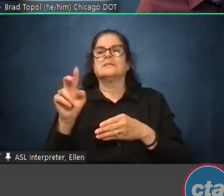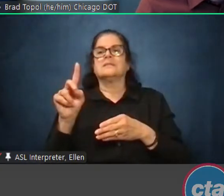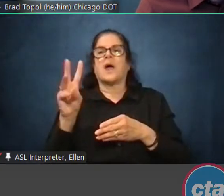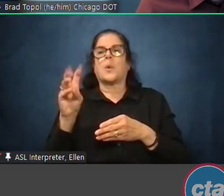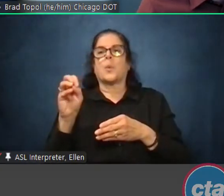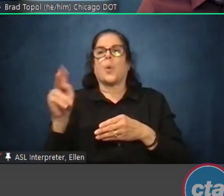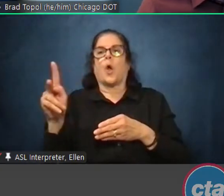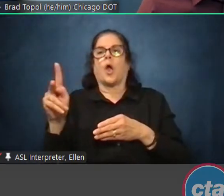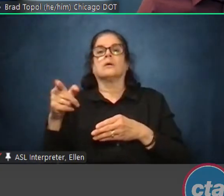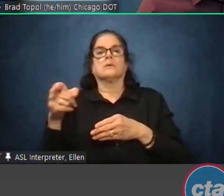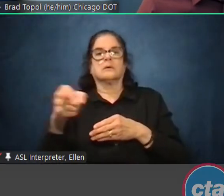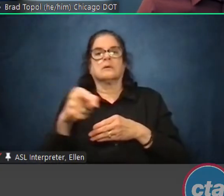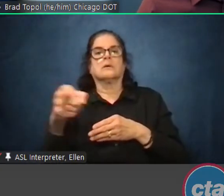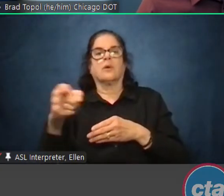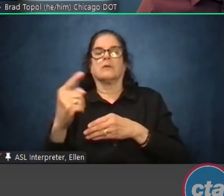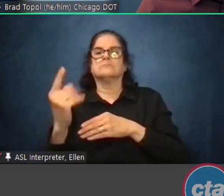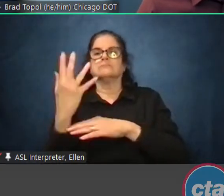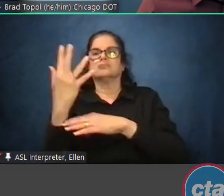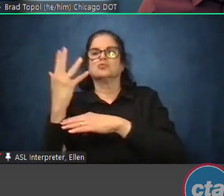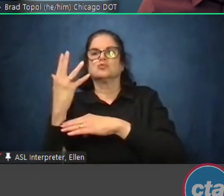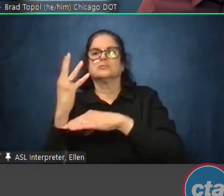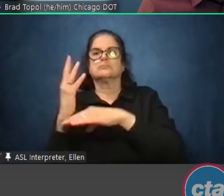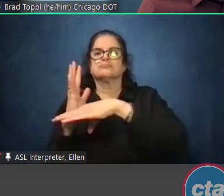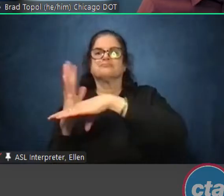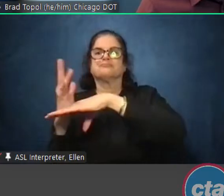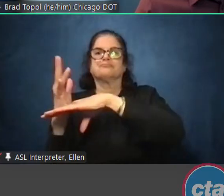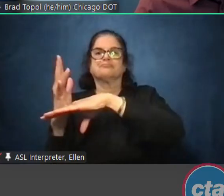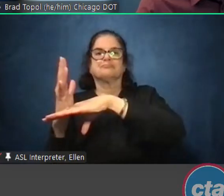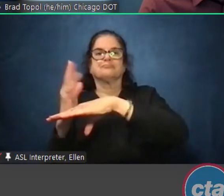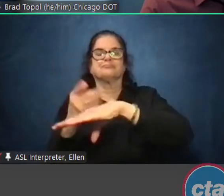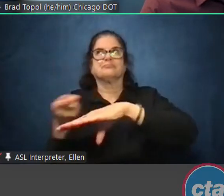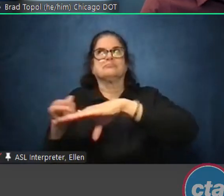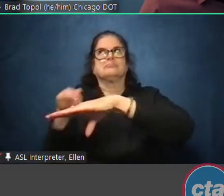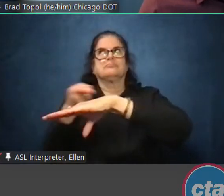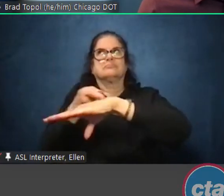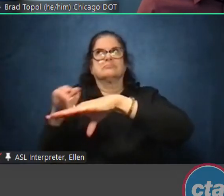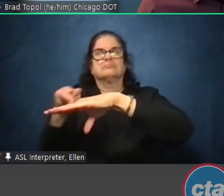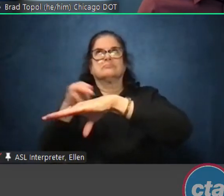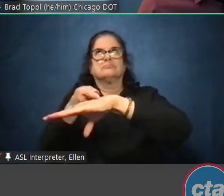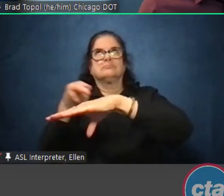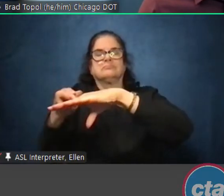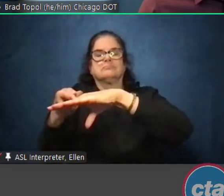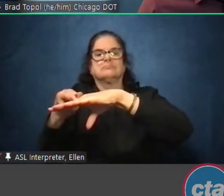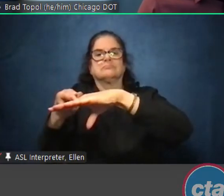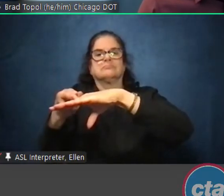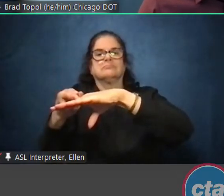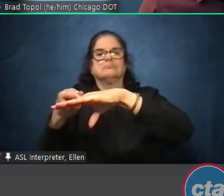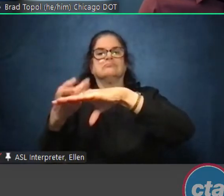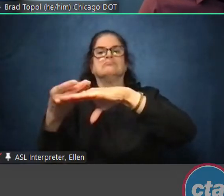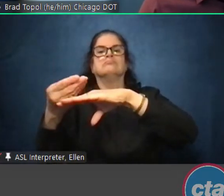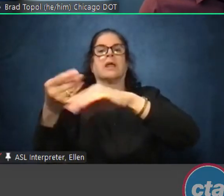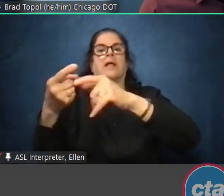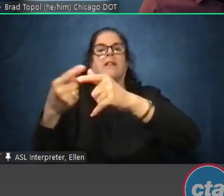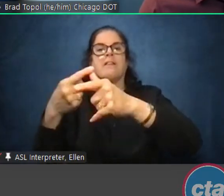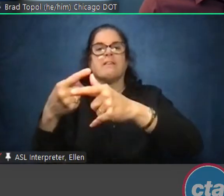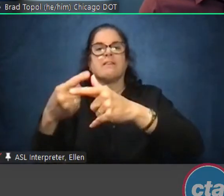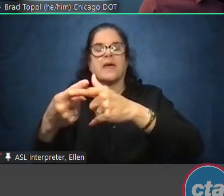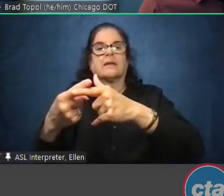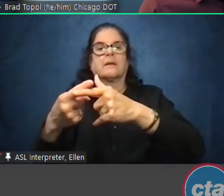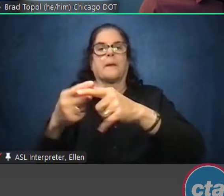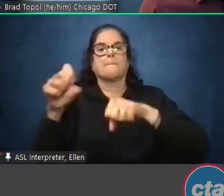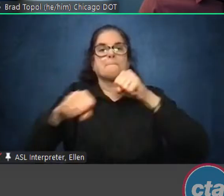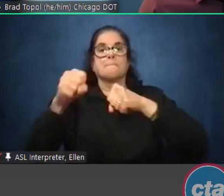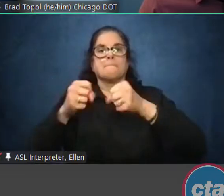your detectable edge. And then once you lose that detectable edge because you're next to a bike lane, then we bring in our TDIs that get